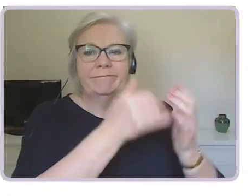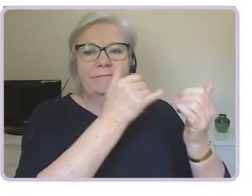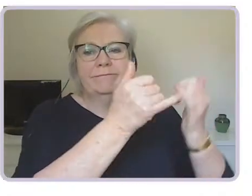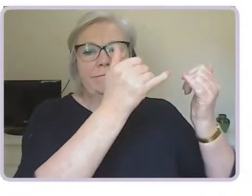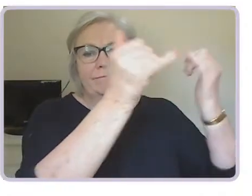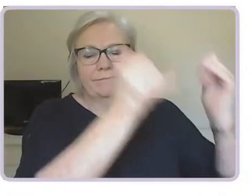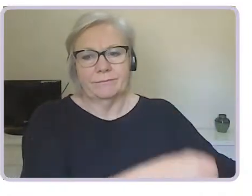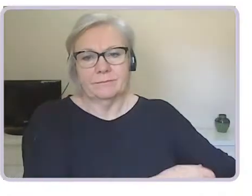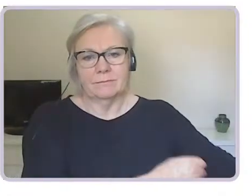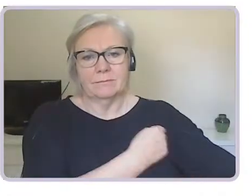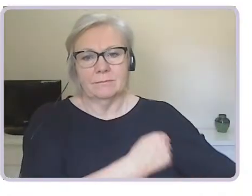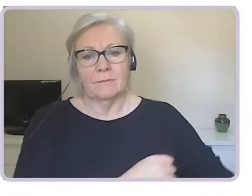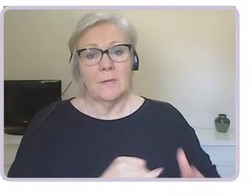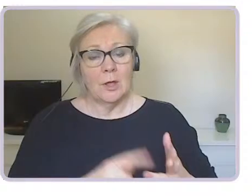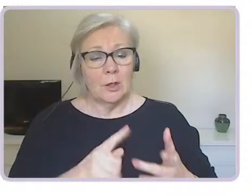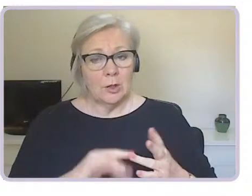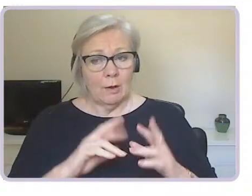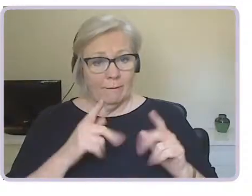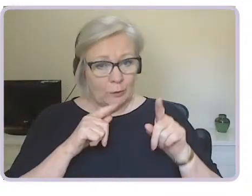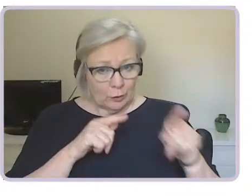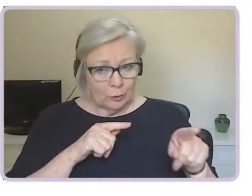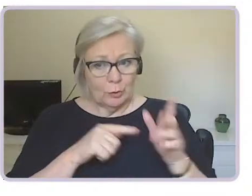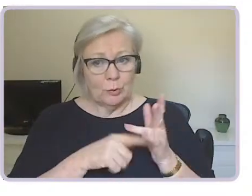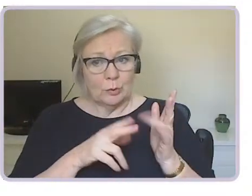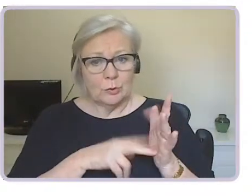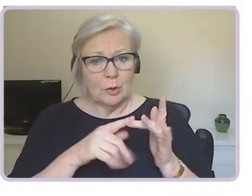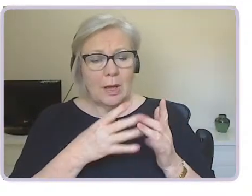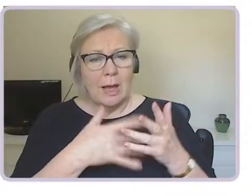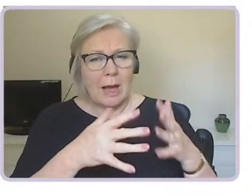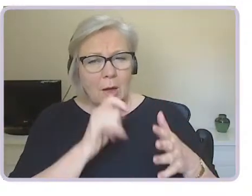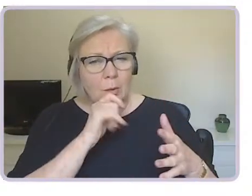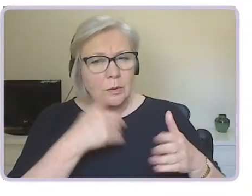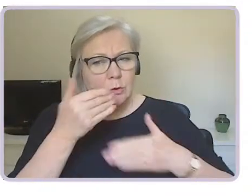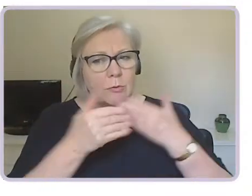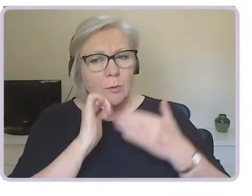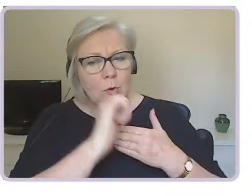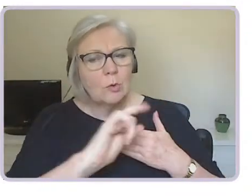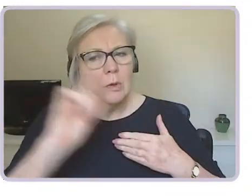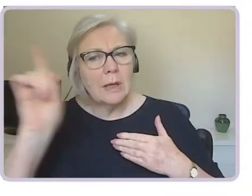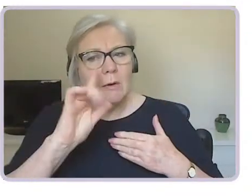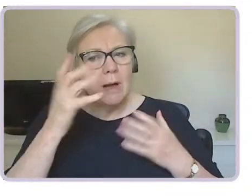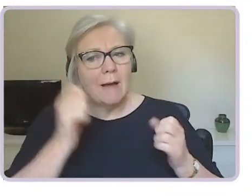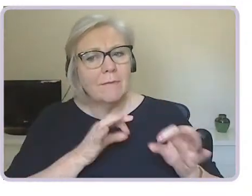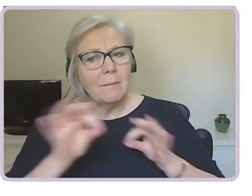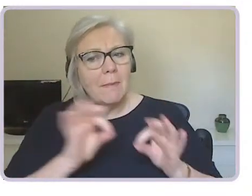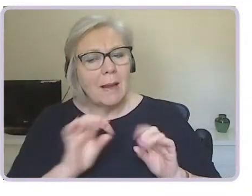you, Tony, how would you describe your current bushfire plan?